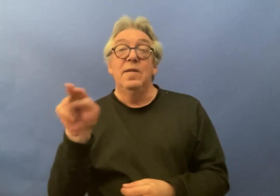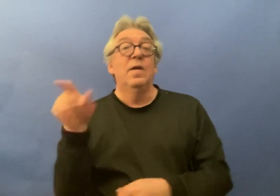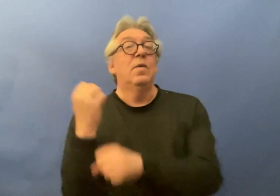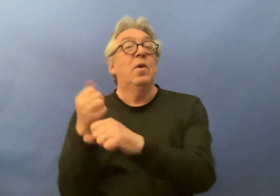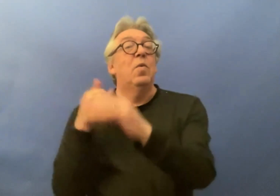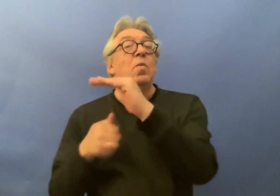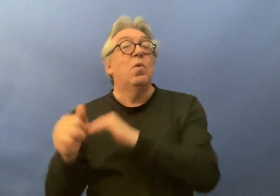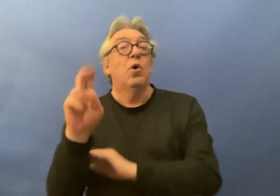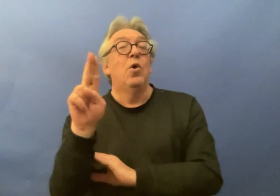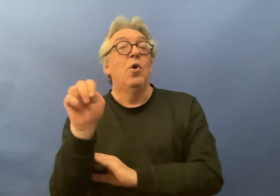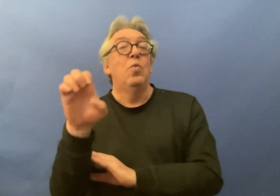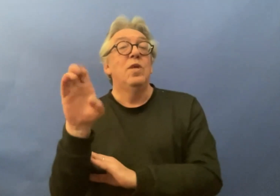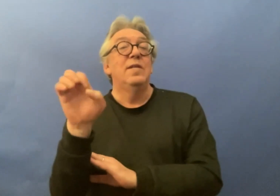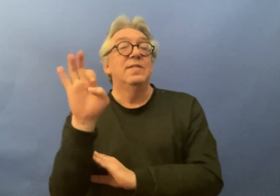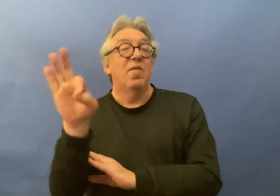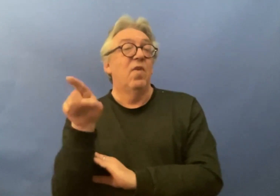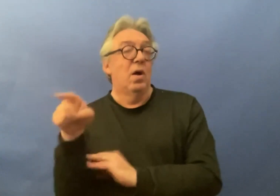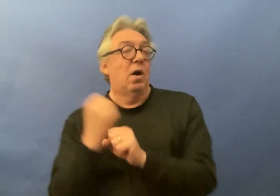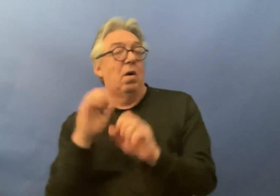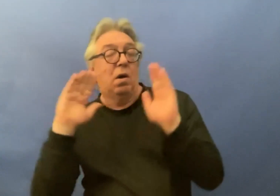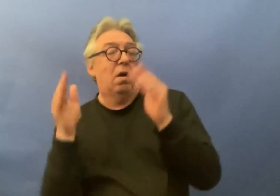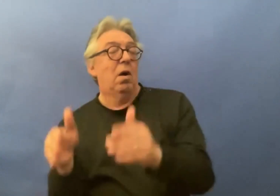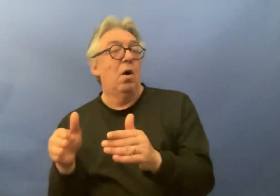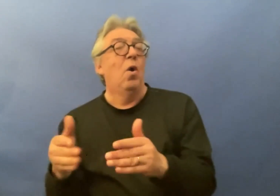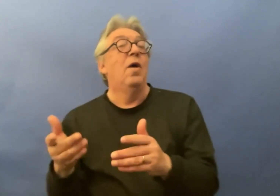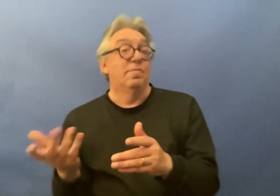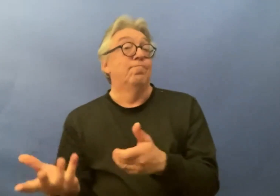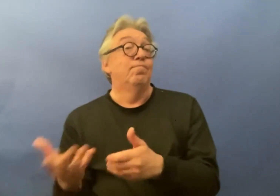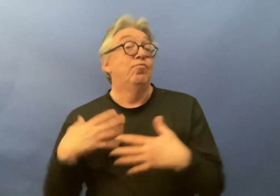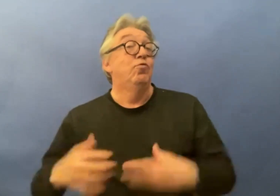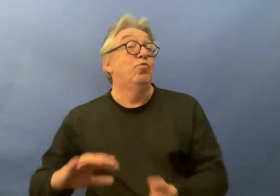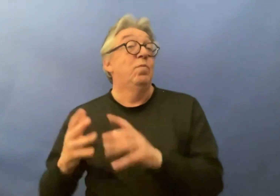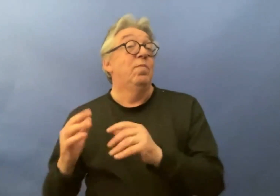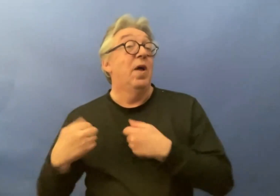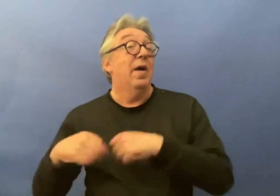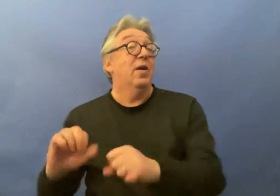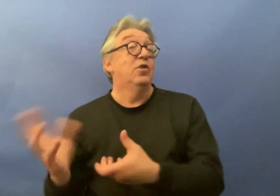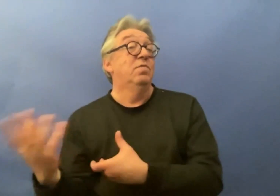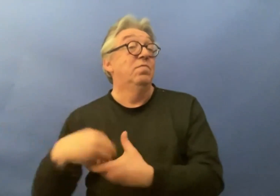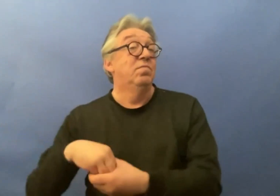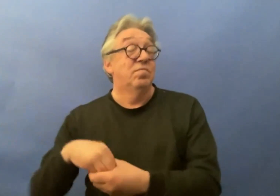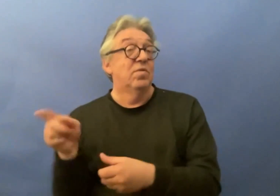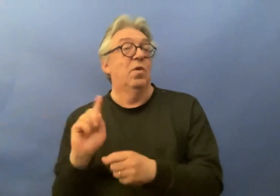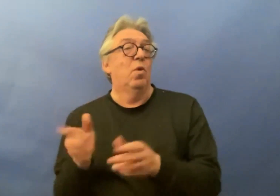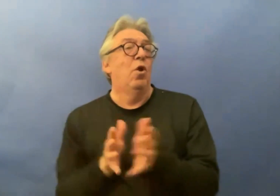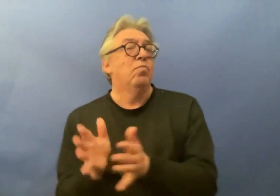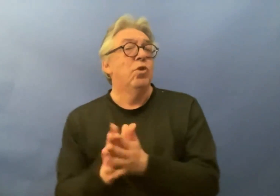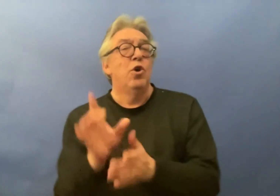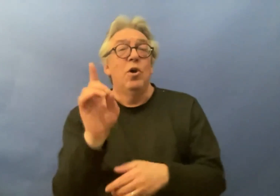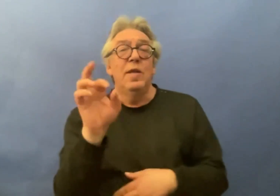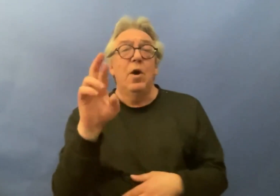a programming specialist focusing on inclusive humanitarian action. Kerstin will share about the DRG plan,